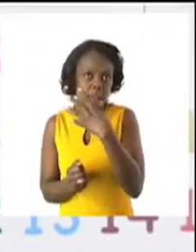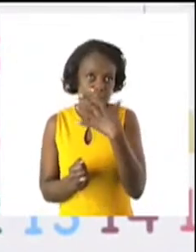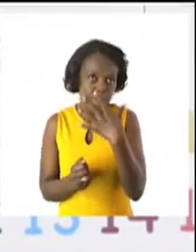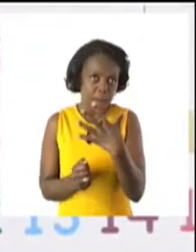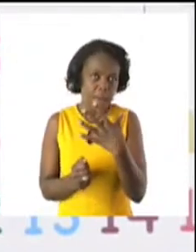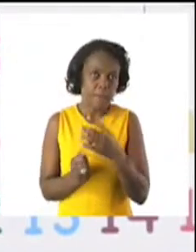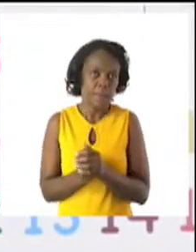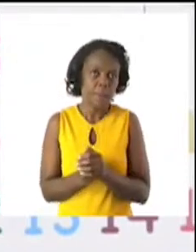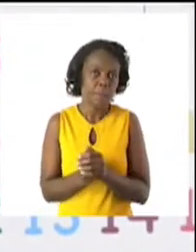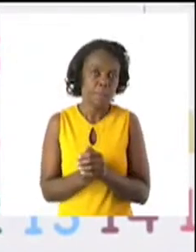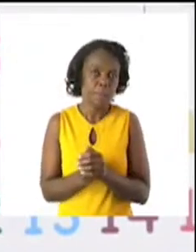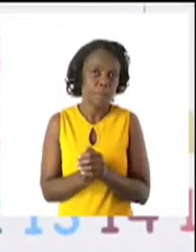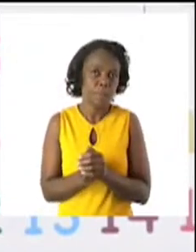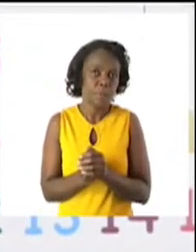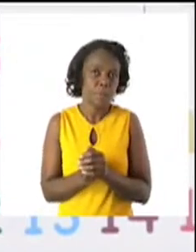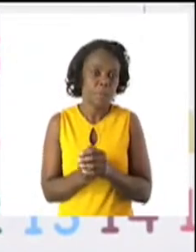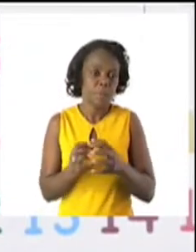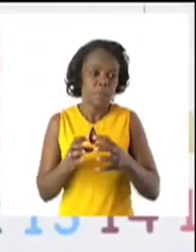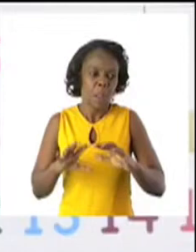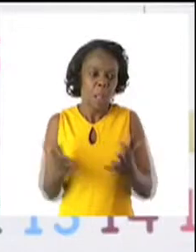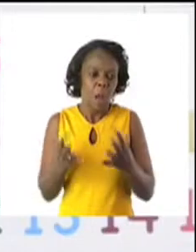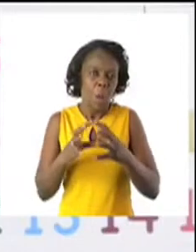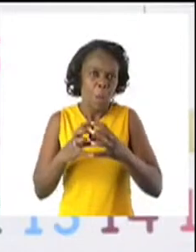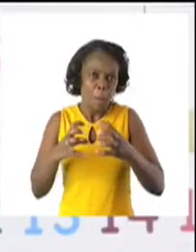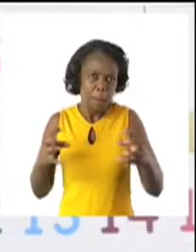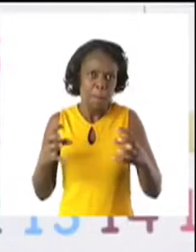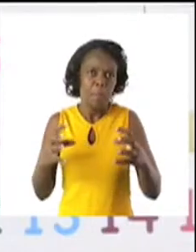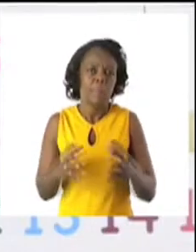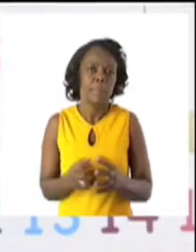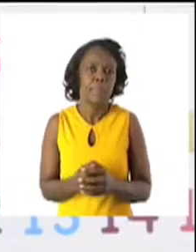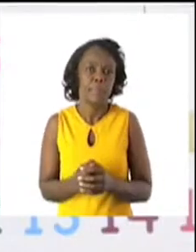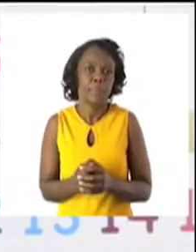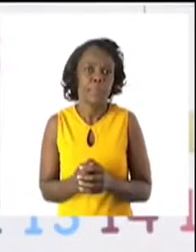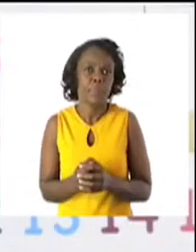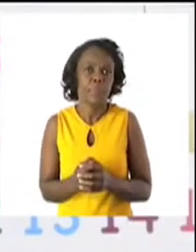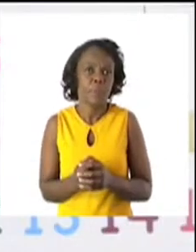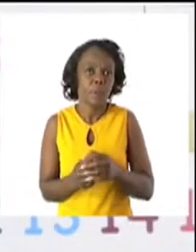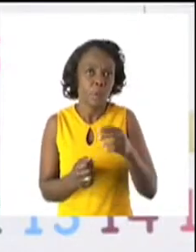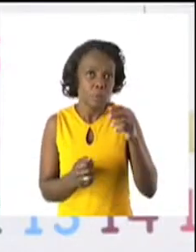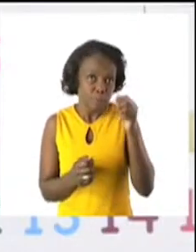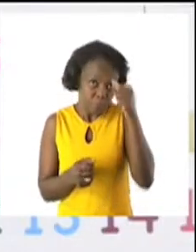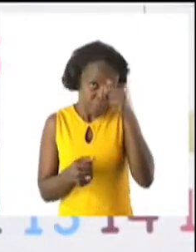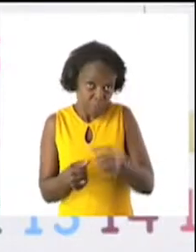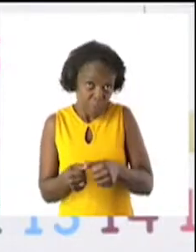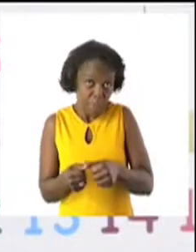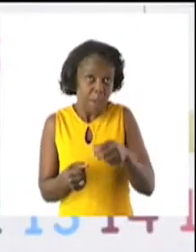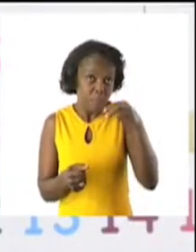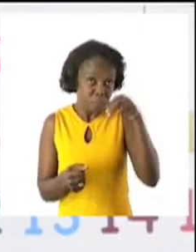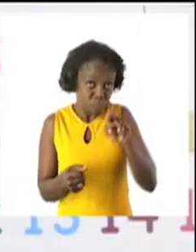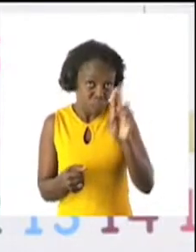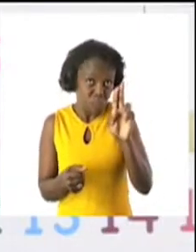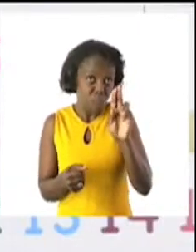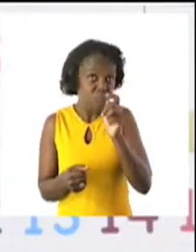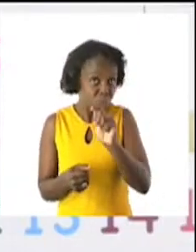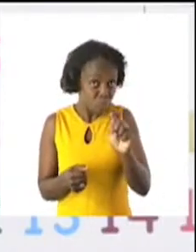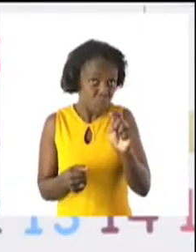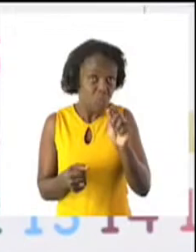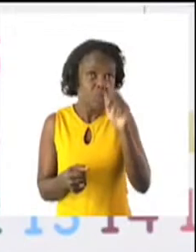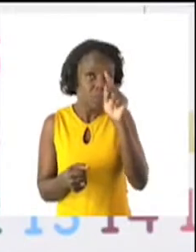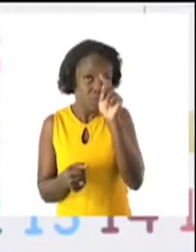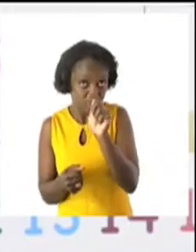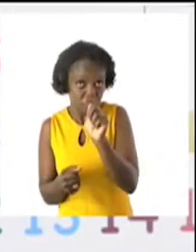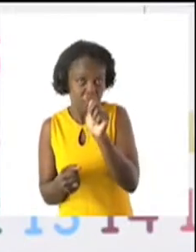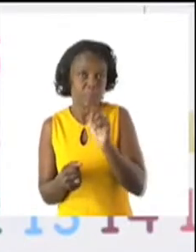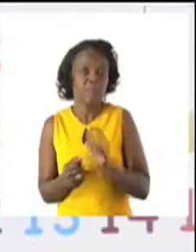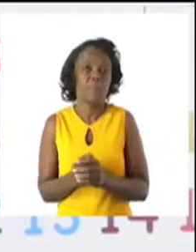35. How do we break down 35? Remember to put the place values. That is a unit, and a 3 is